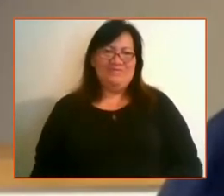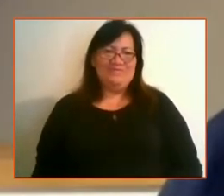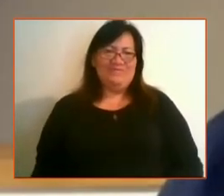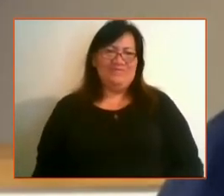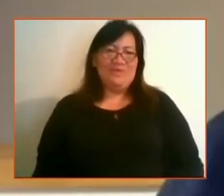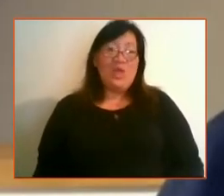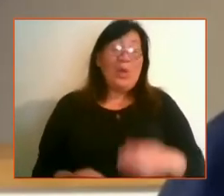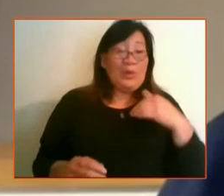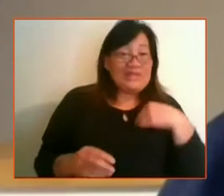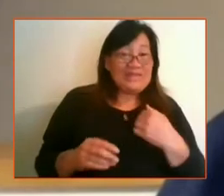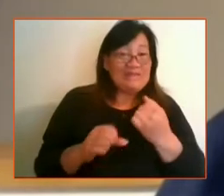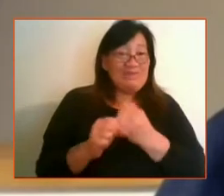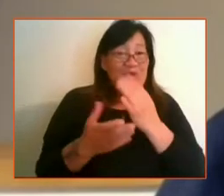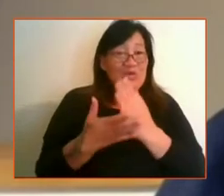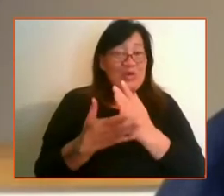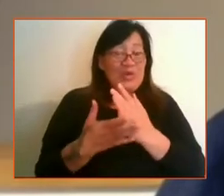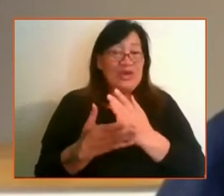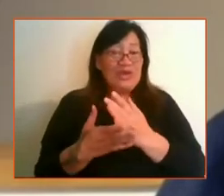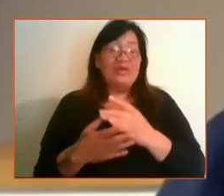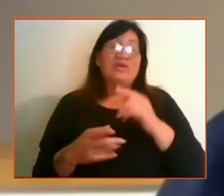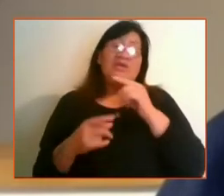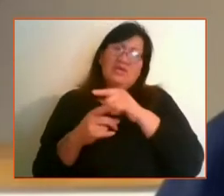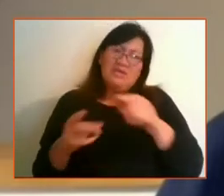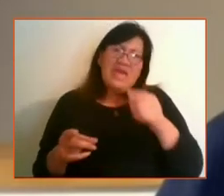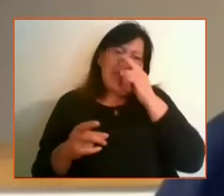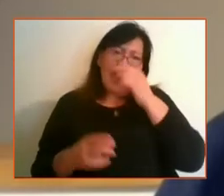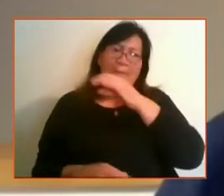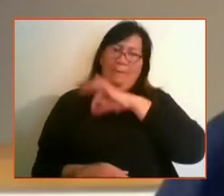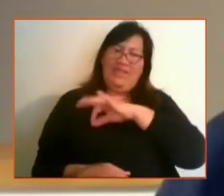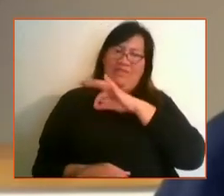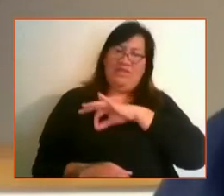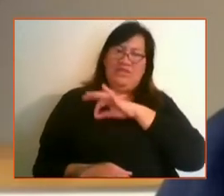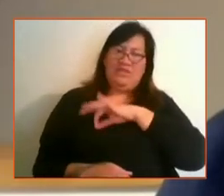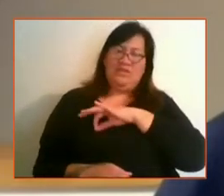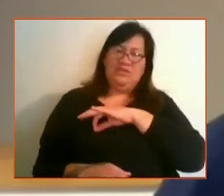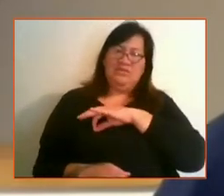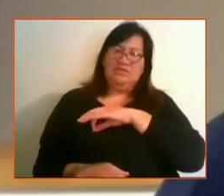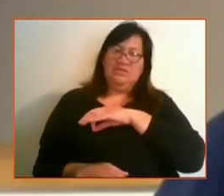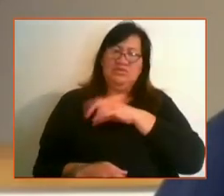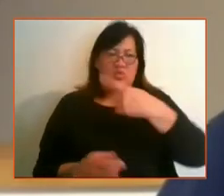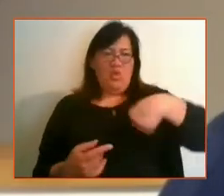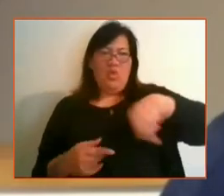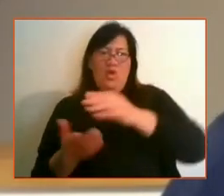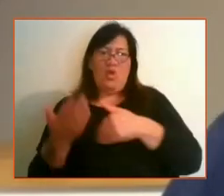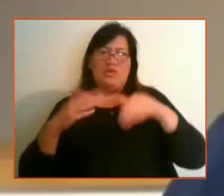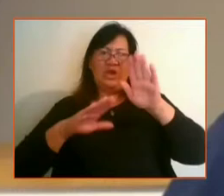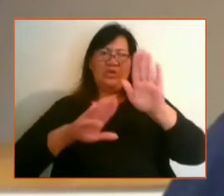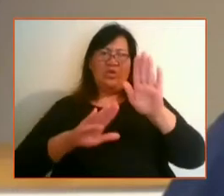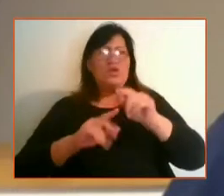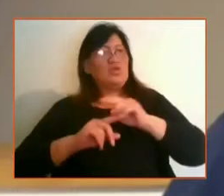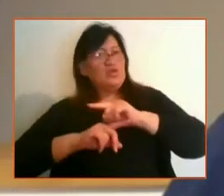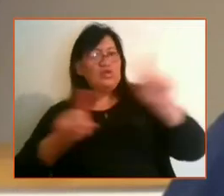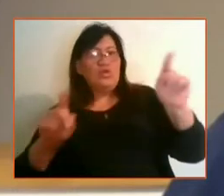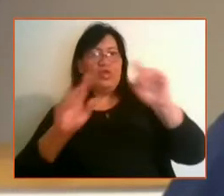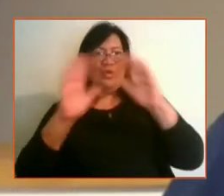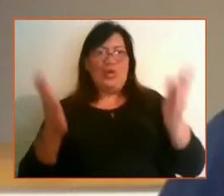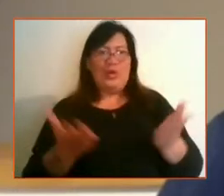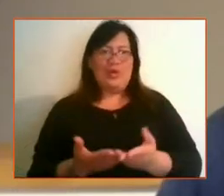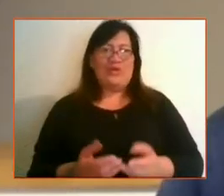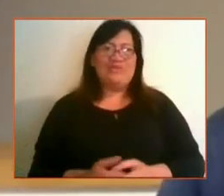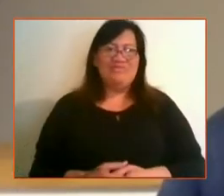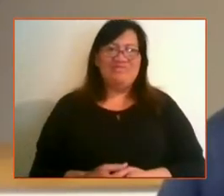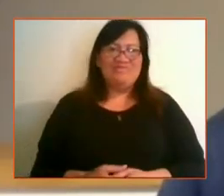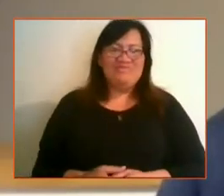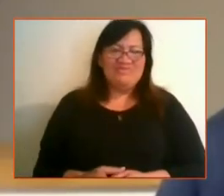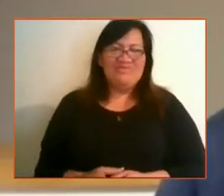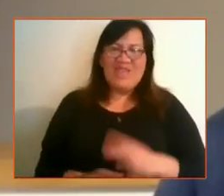see that as a major benefit of actually promoting Aotearoa New Zealand to the world. Sounds like a